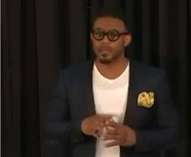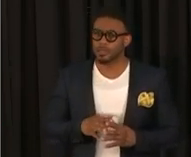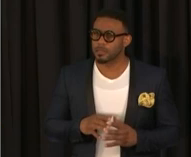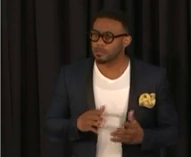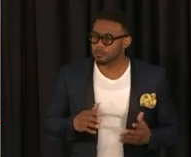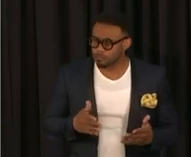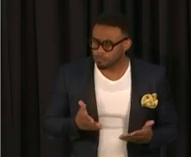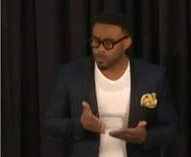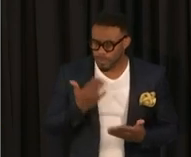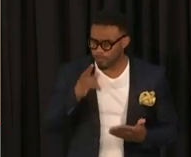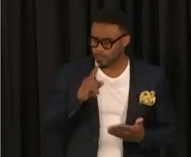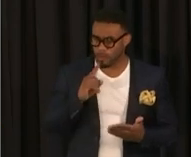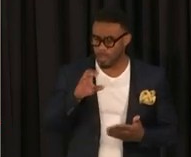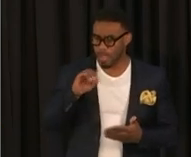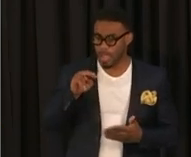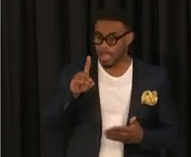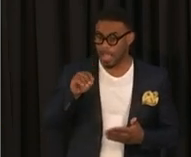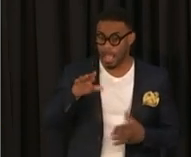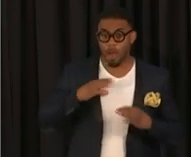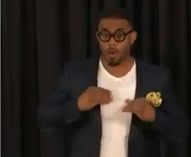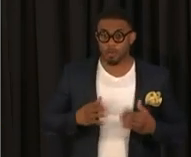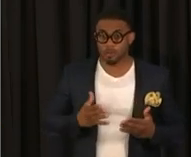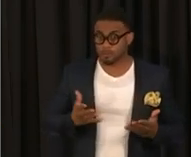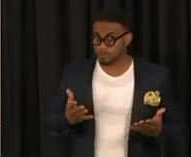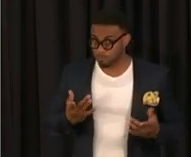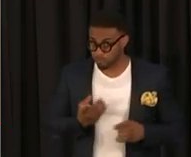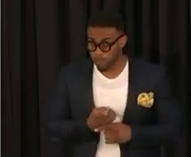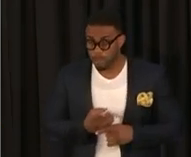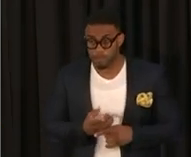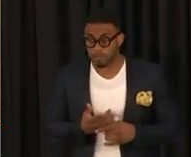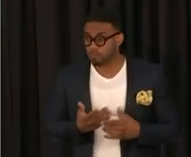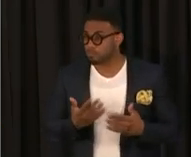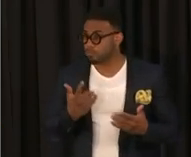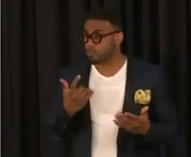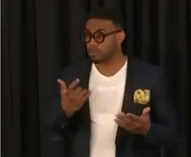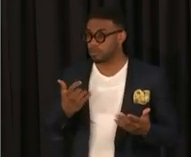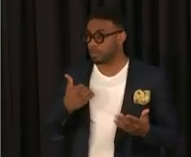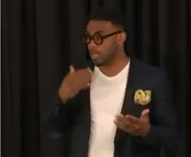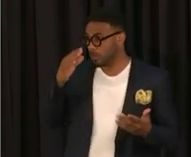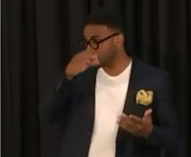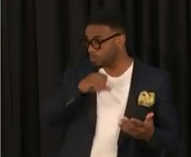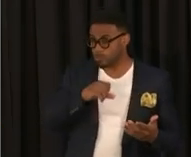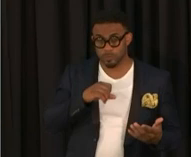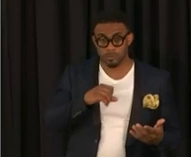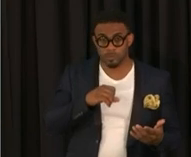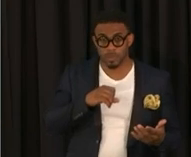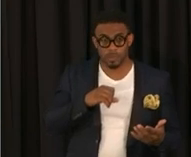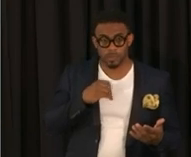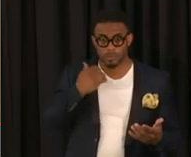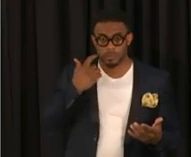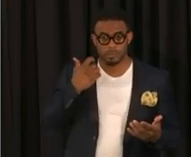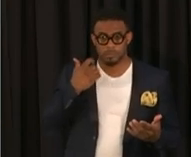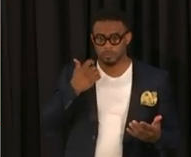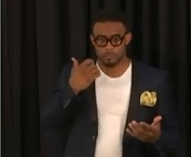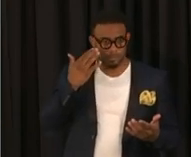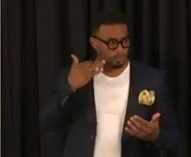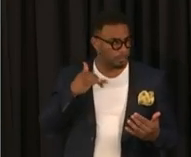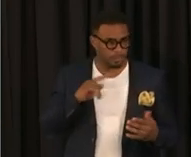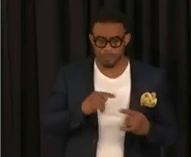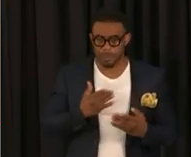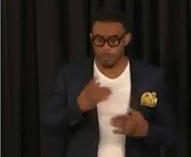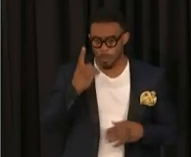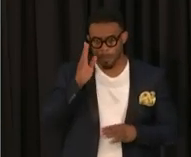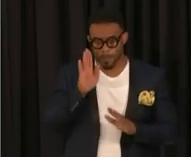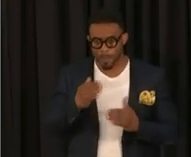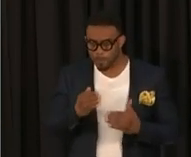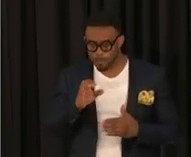and they said, so, all right, if you're a condo owner, right? So just, and I assume, just knowing this team member,